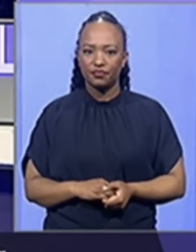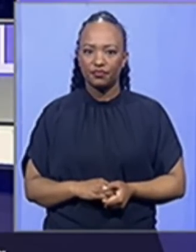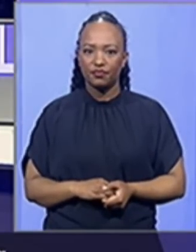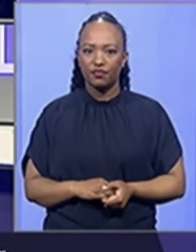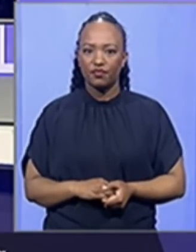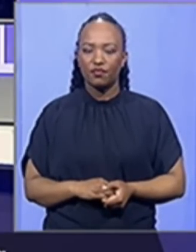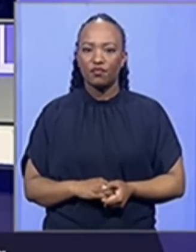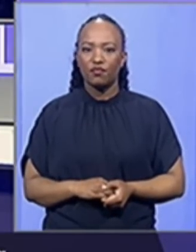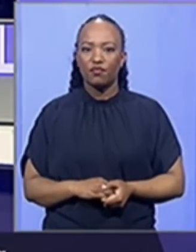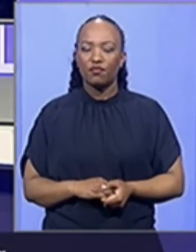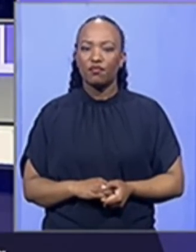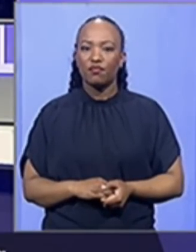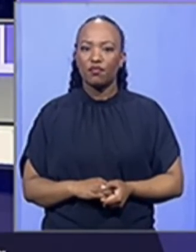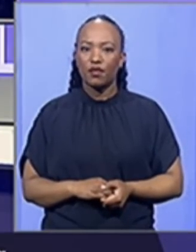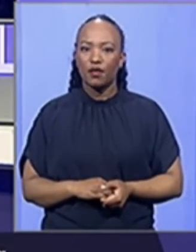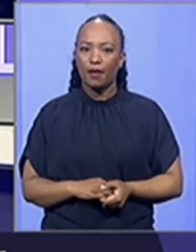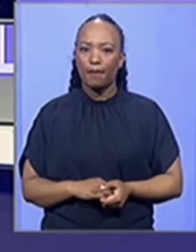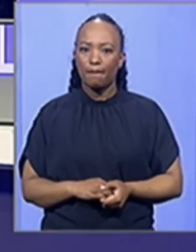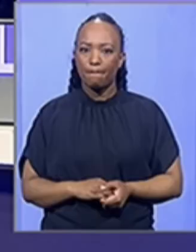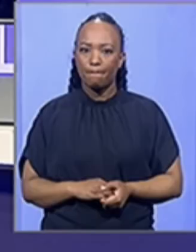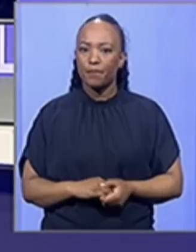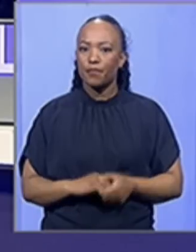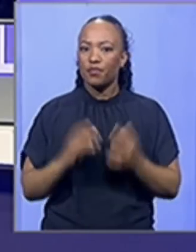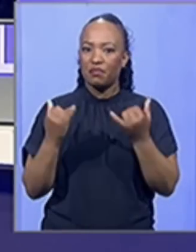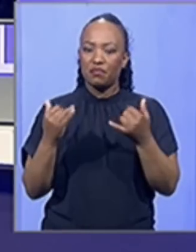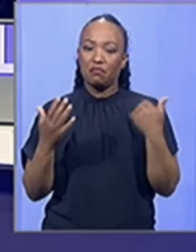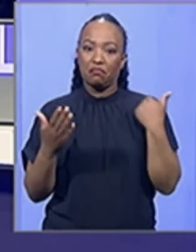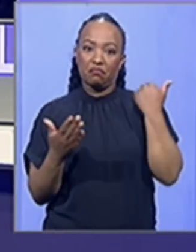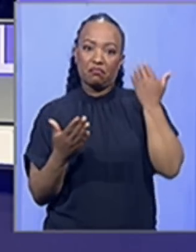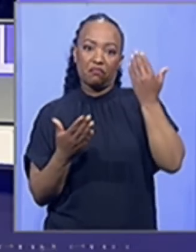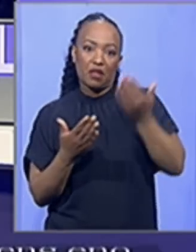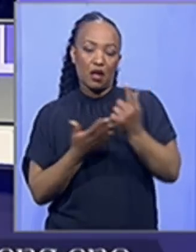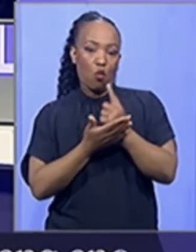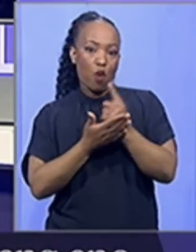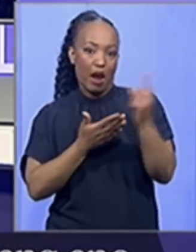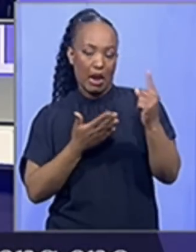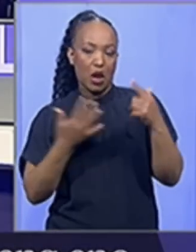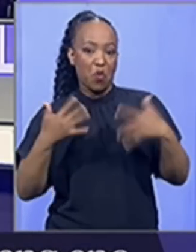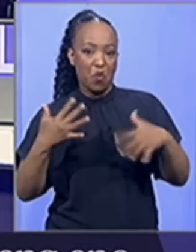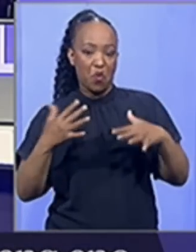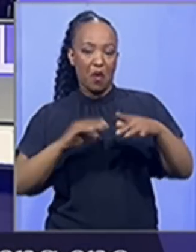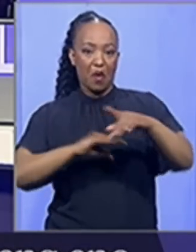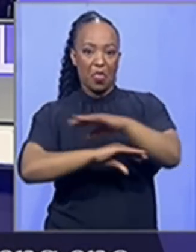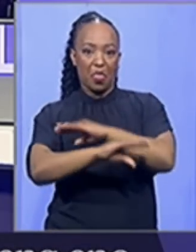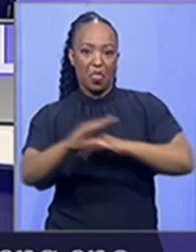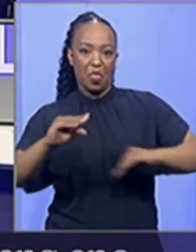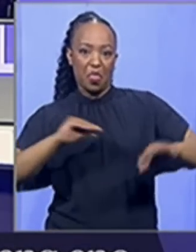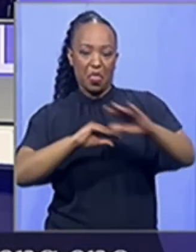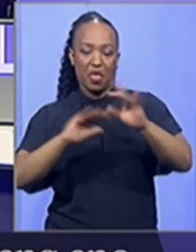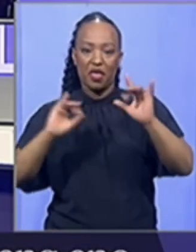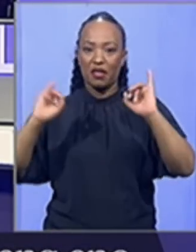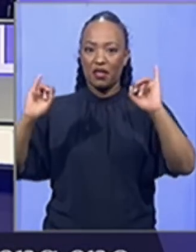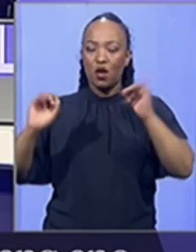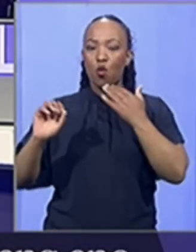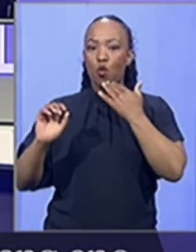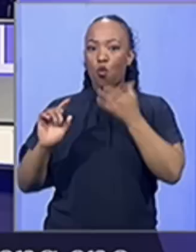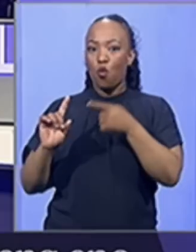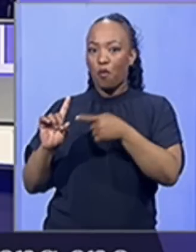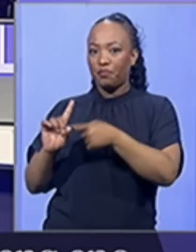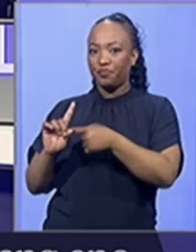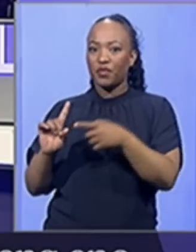Nngwe ya dikgangkgolo tse go builweng thata ka tsona mo bekeng eno ke ya ga Paseka Motsweneng, yo